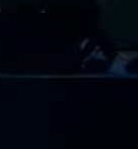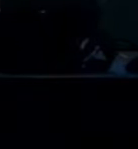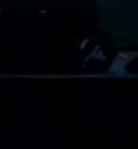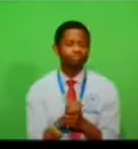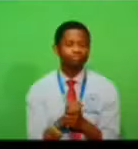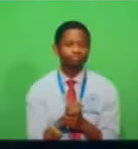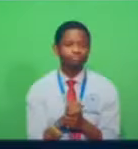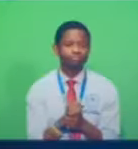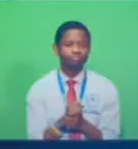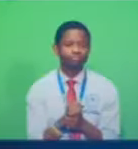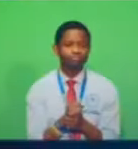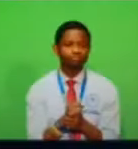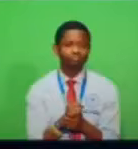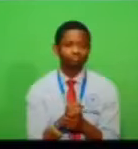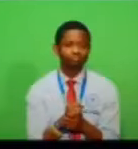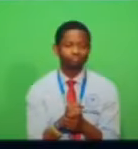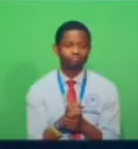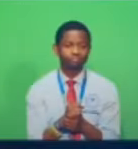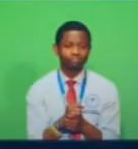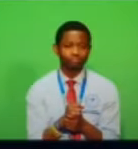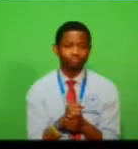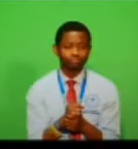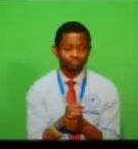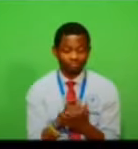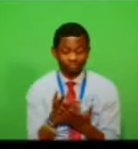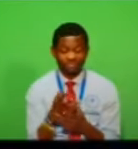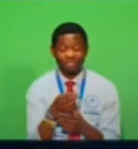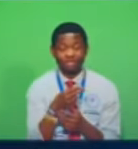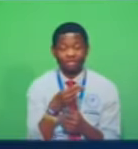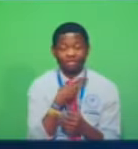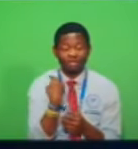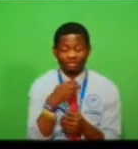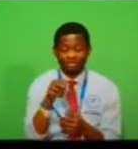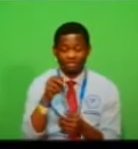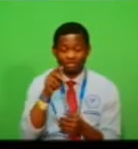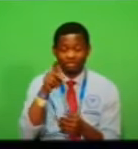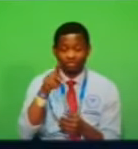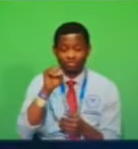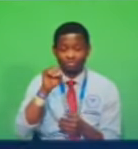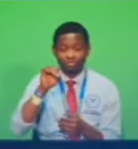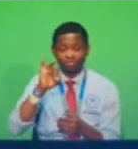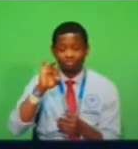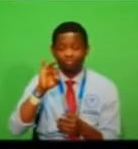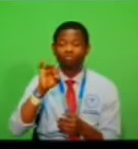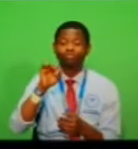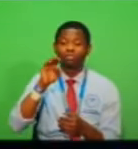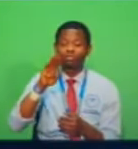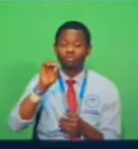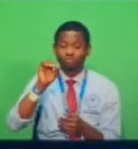much. Please, Reverend Wachi, what's your story behind this success? I'm